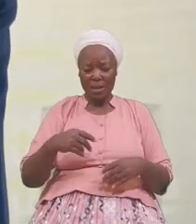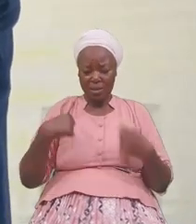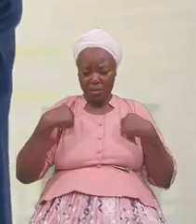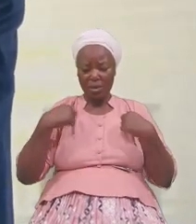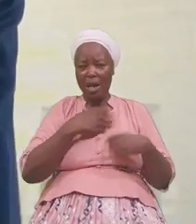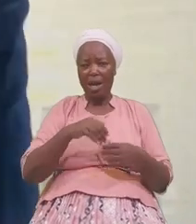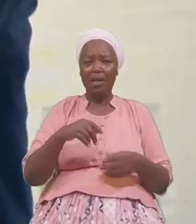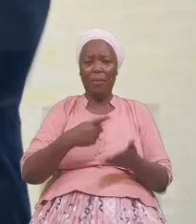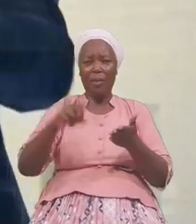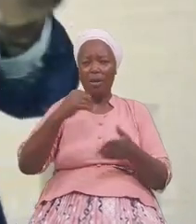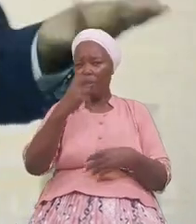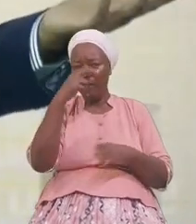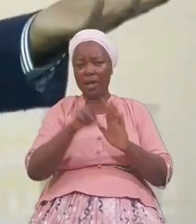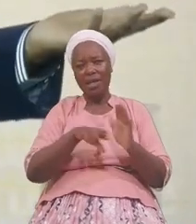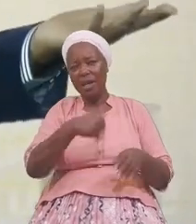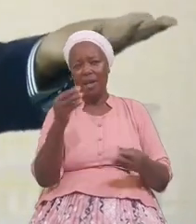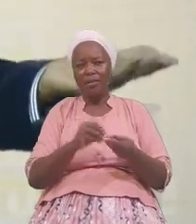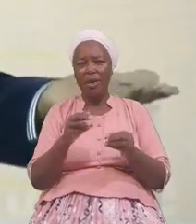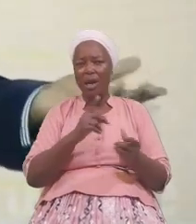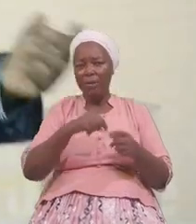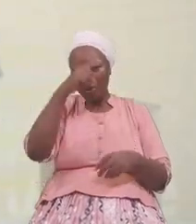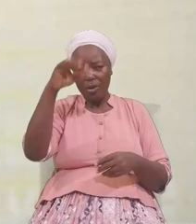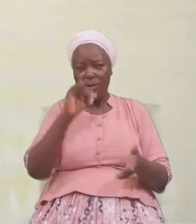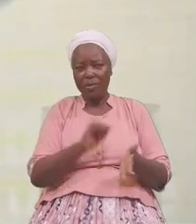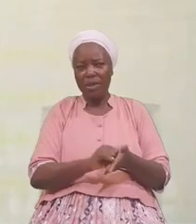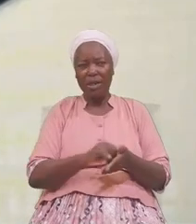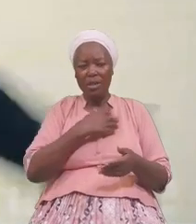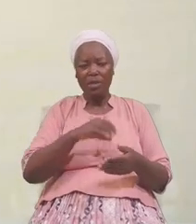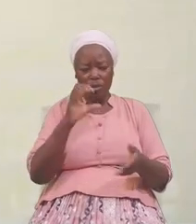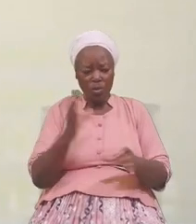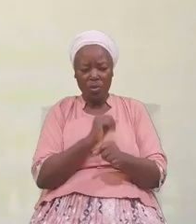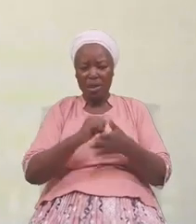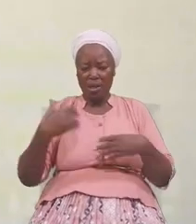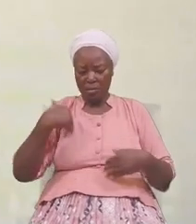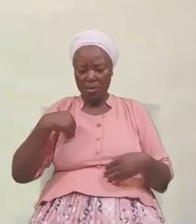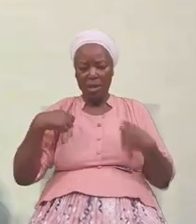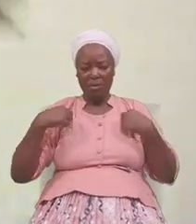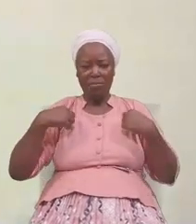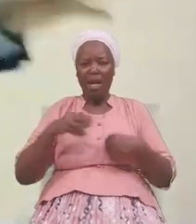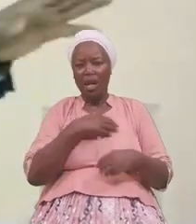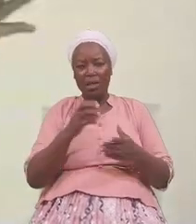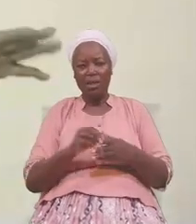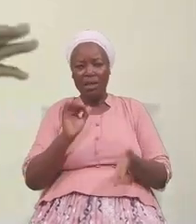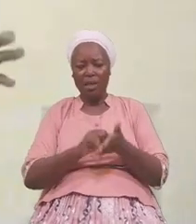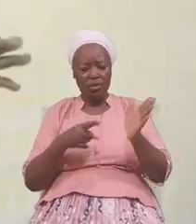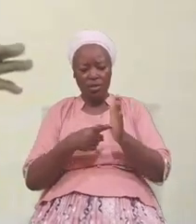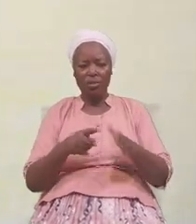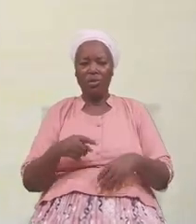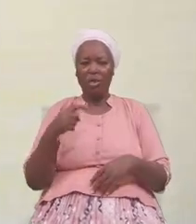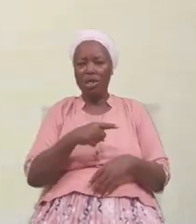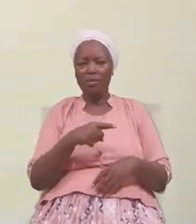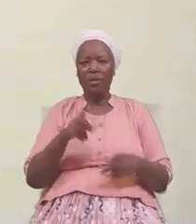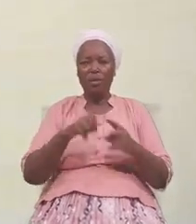of blindness anymore. And because of that, he took the garment that showed him